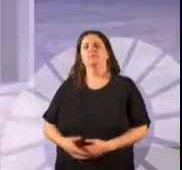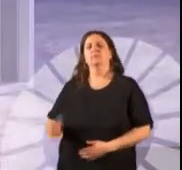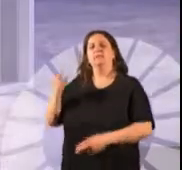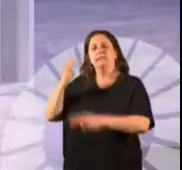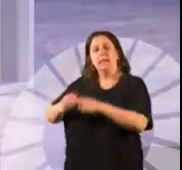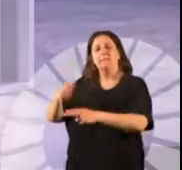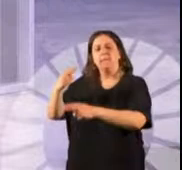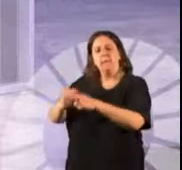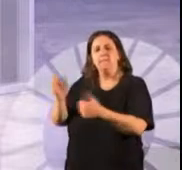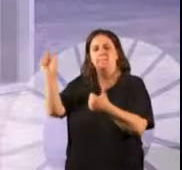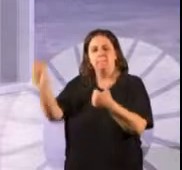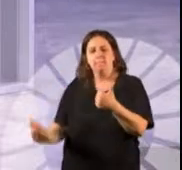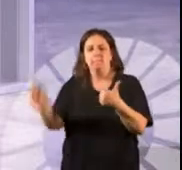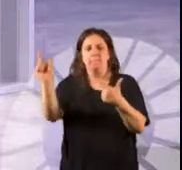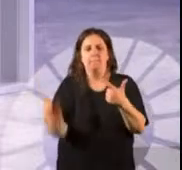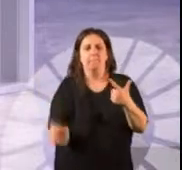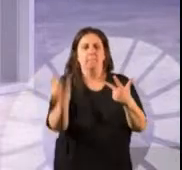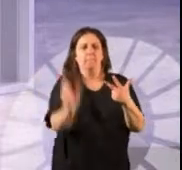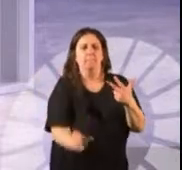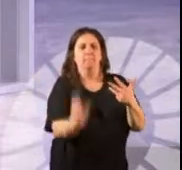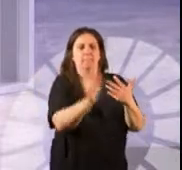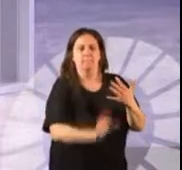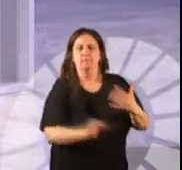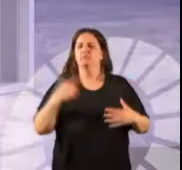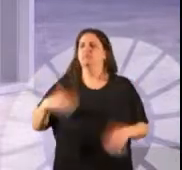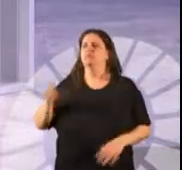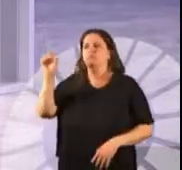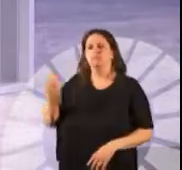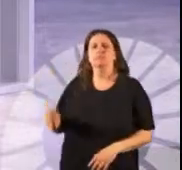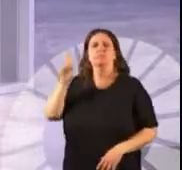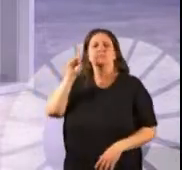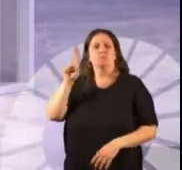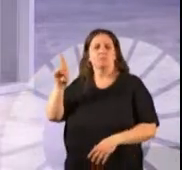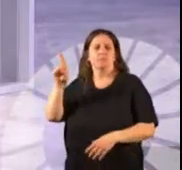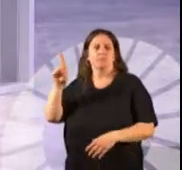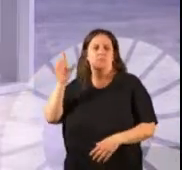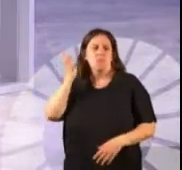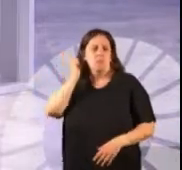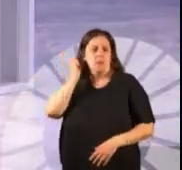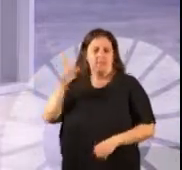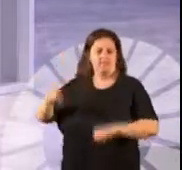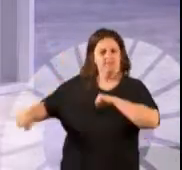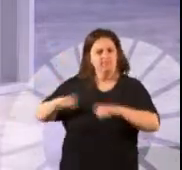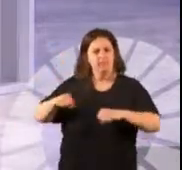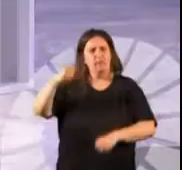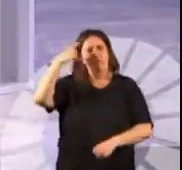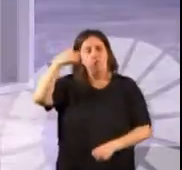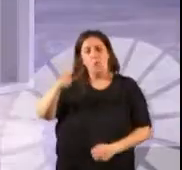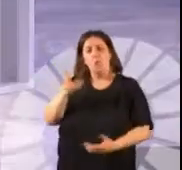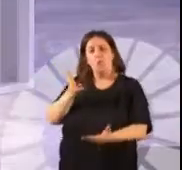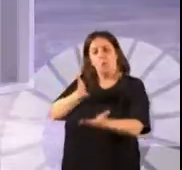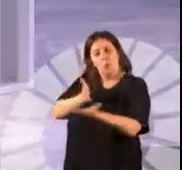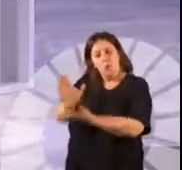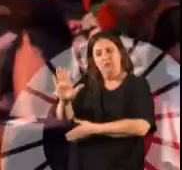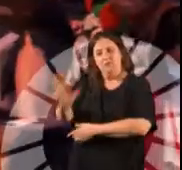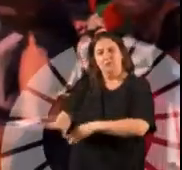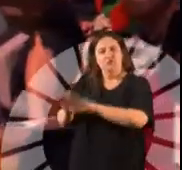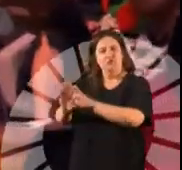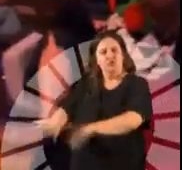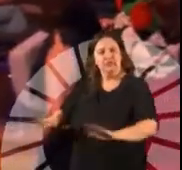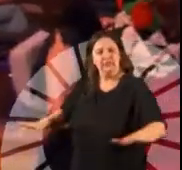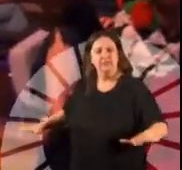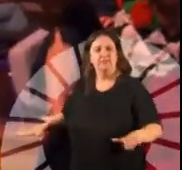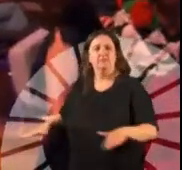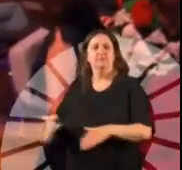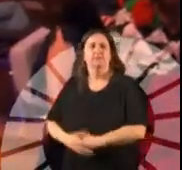Bonda, who's from Zambia, who is a militant for the rights of children and access to education for girls,